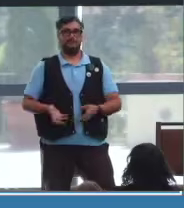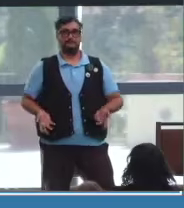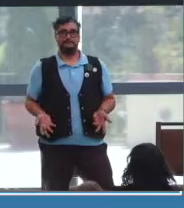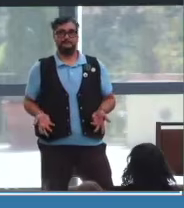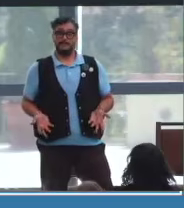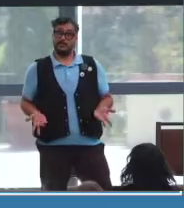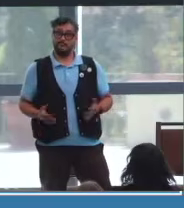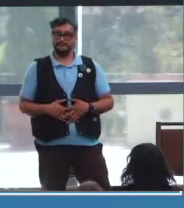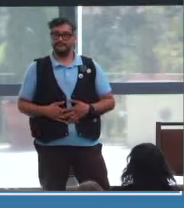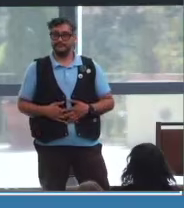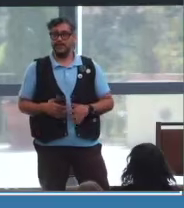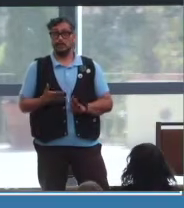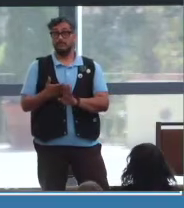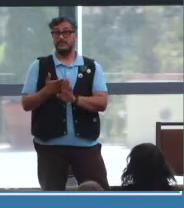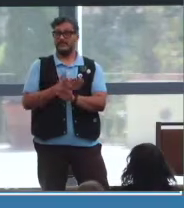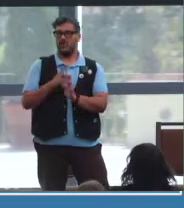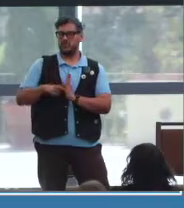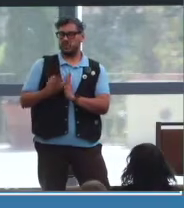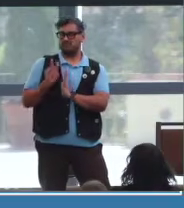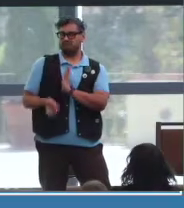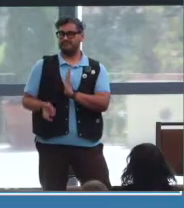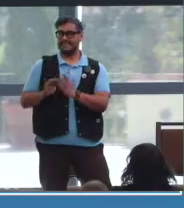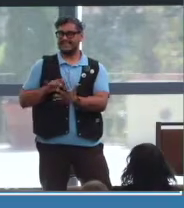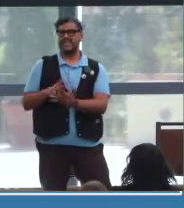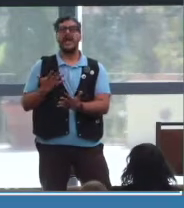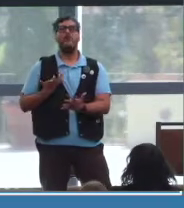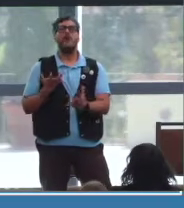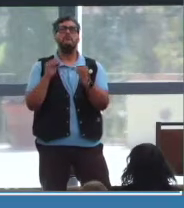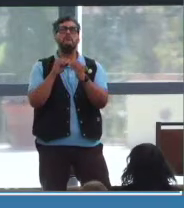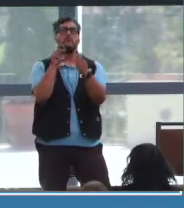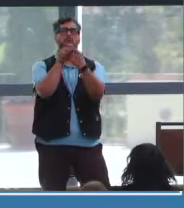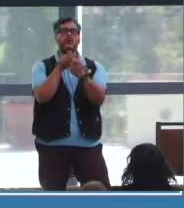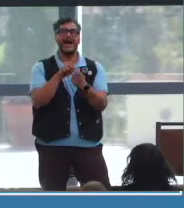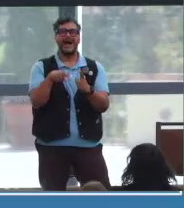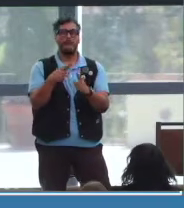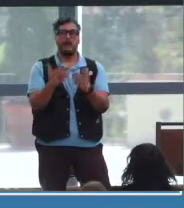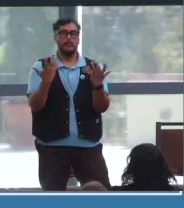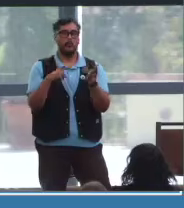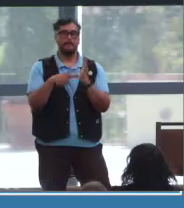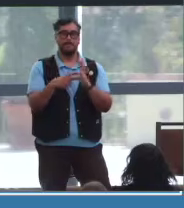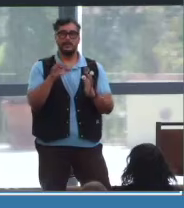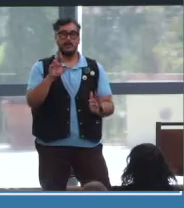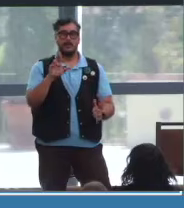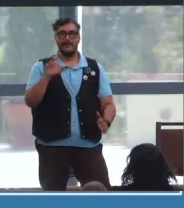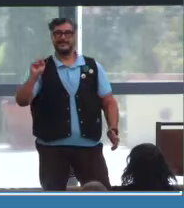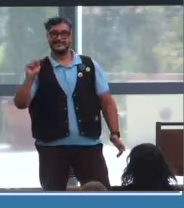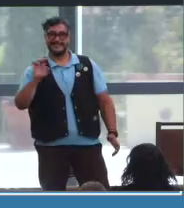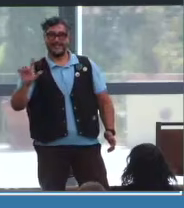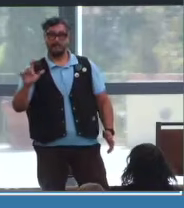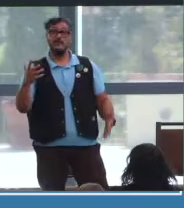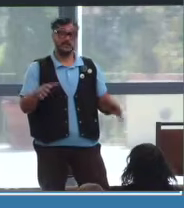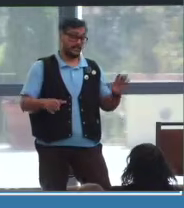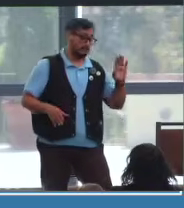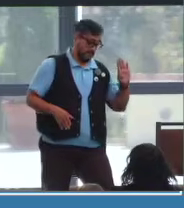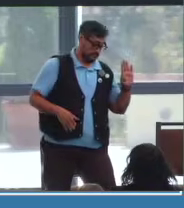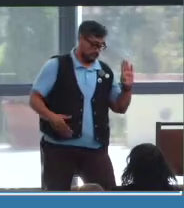So before I get into our studies, I just want to go a little bit more into detail about what a CAR T cell is. I talked to you about B